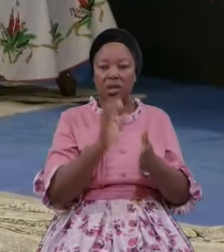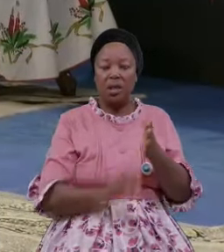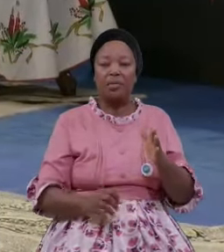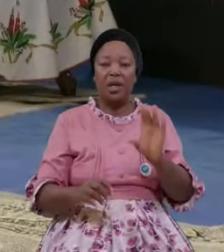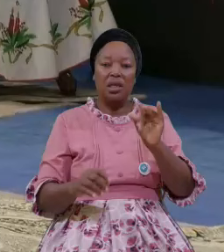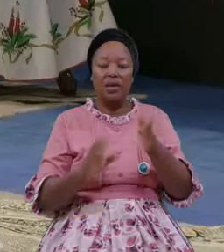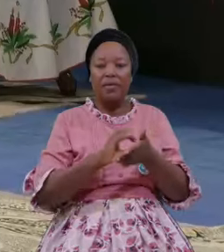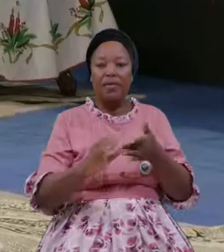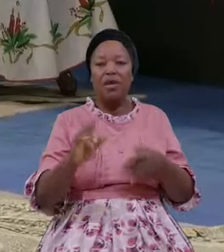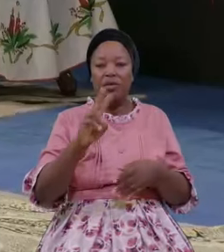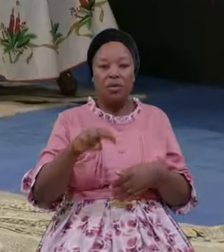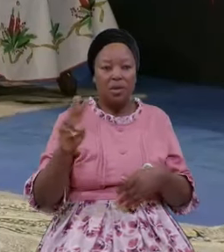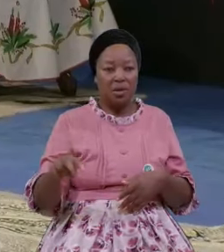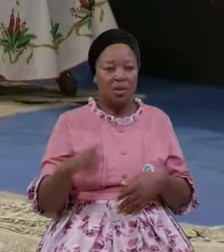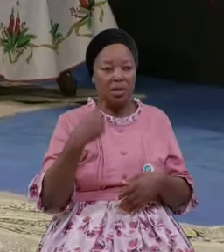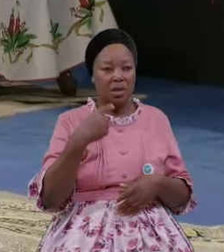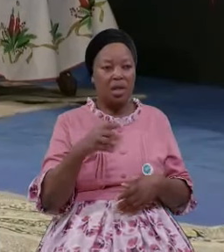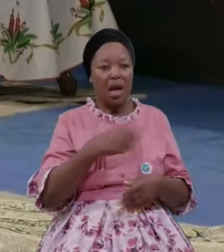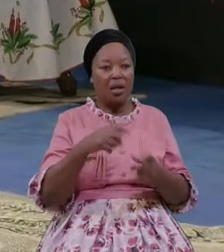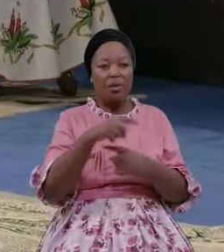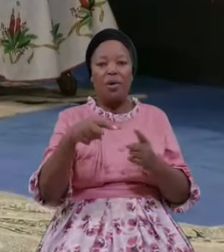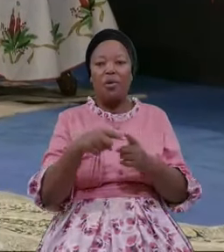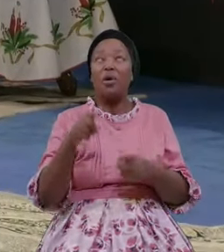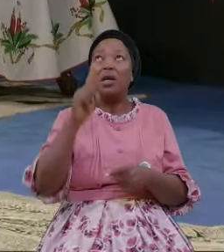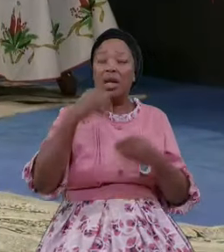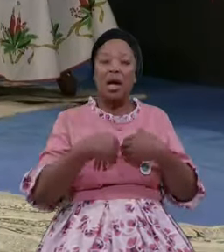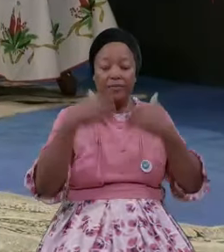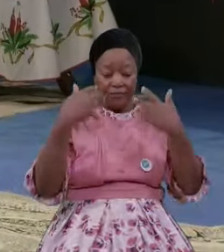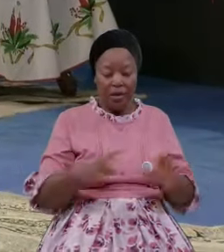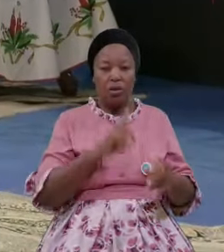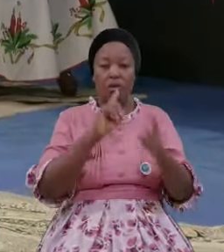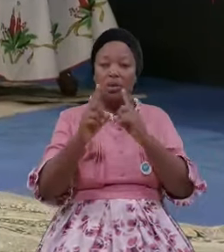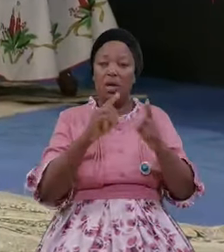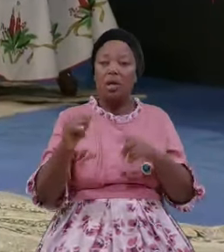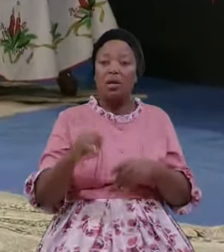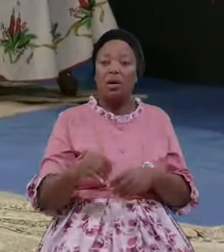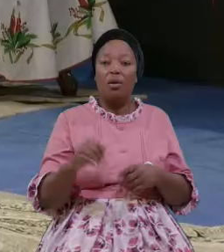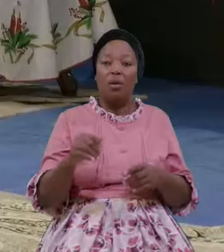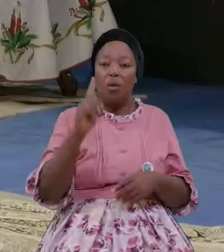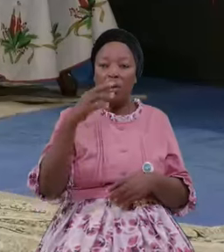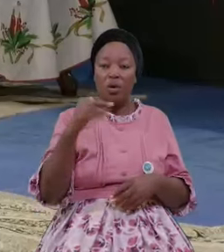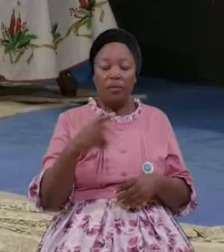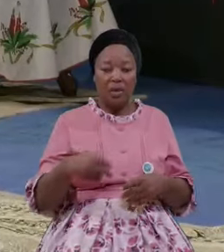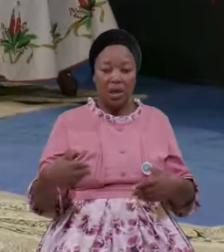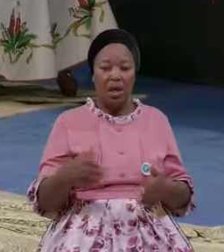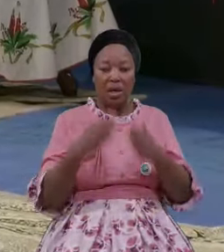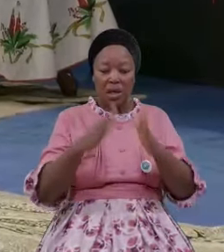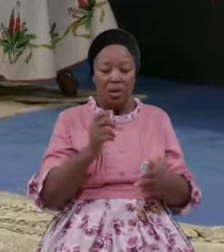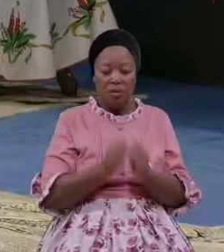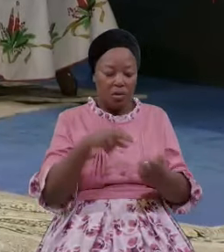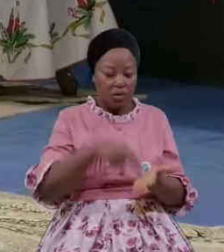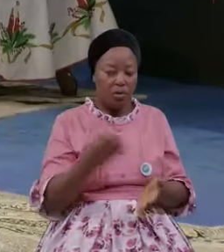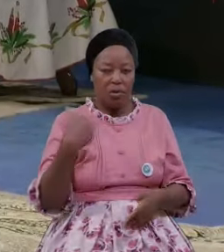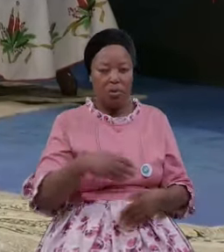it says, "And when he had thus spoken, one of the officers which stood by